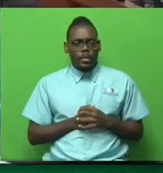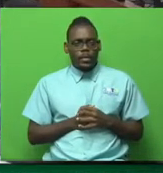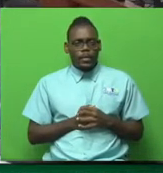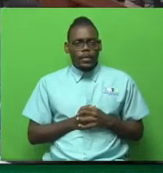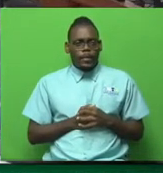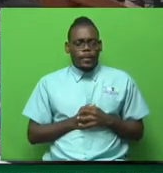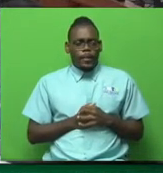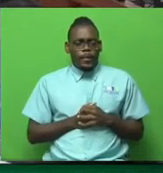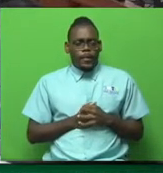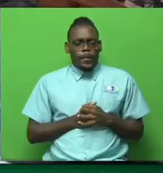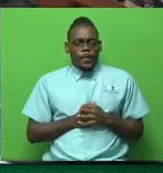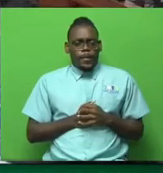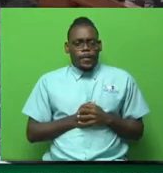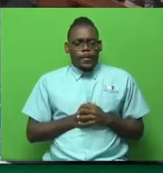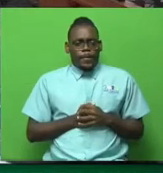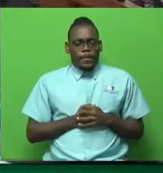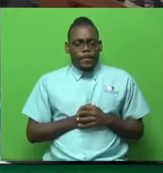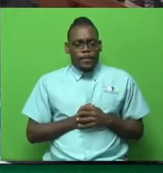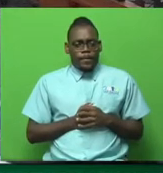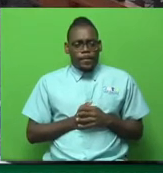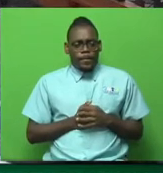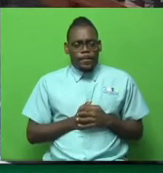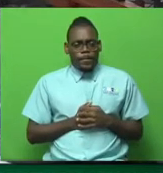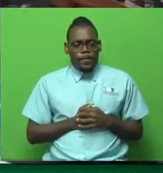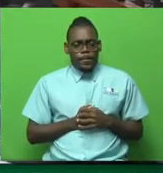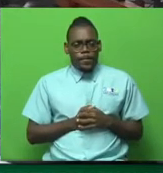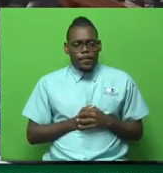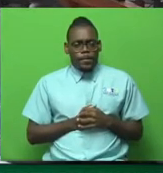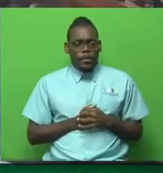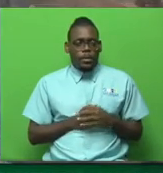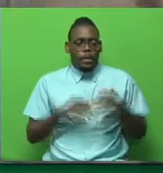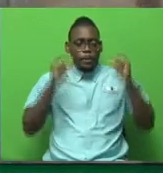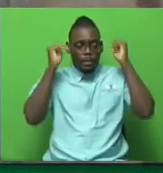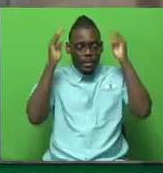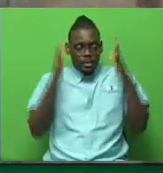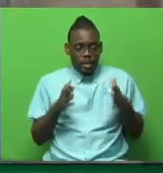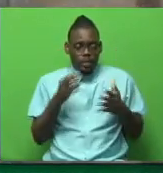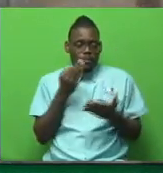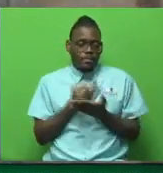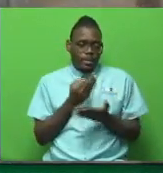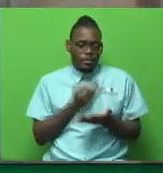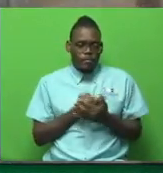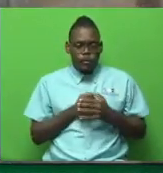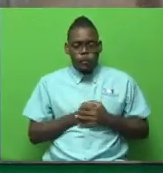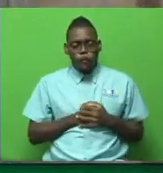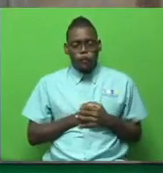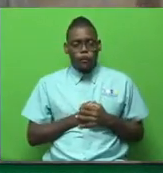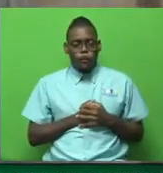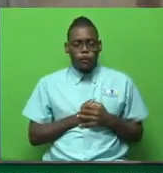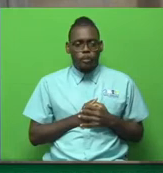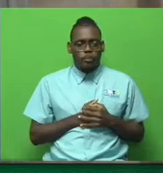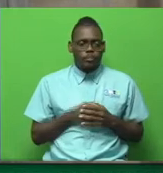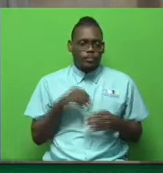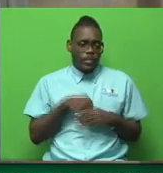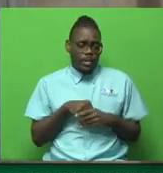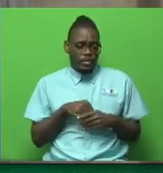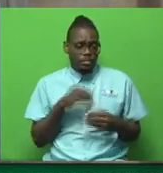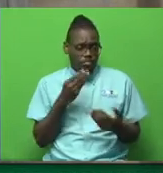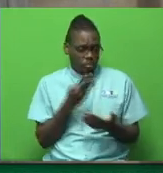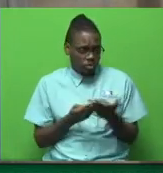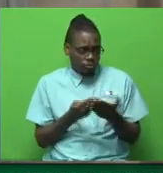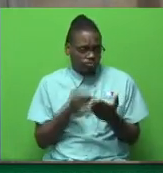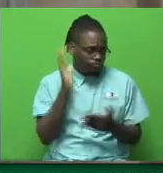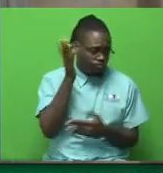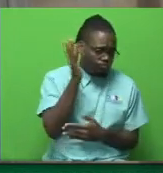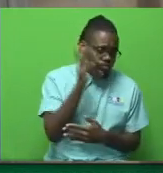foreign speaker the Minister of Finance in his budget speech chose